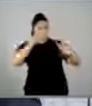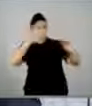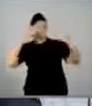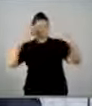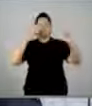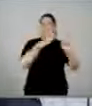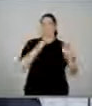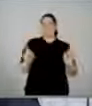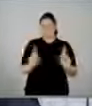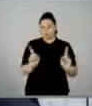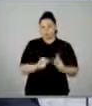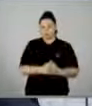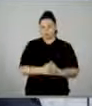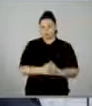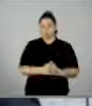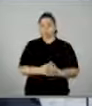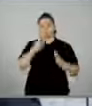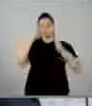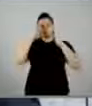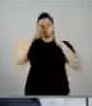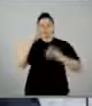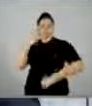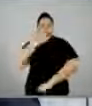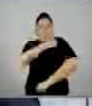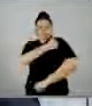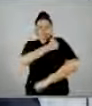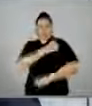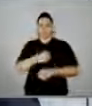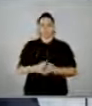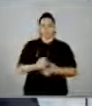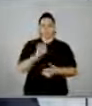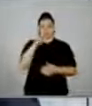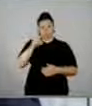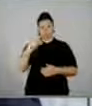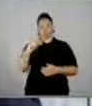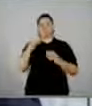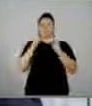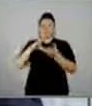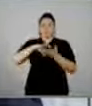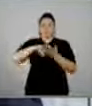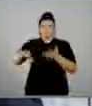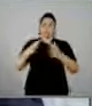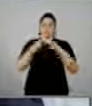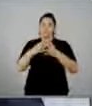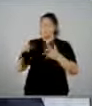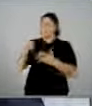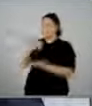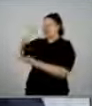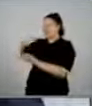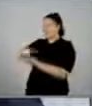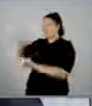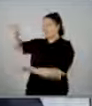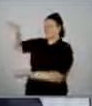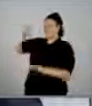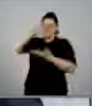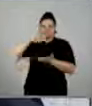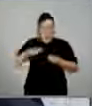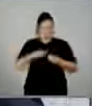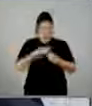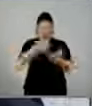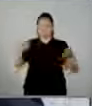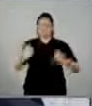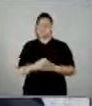the $6.5 billion vaccine program. And that's where the Commonwealth has been putting in our effort around these issues. And we've worked with the states